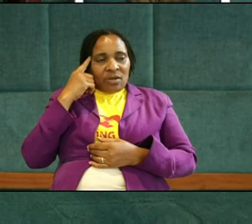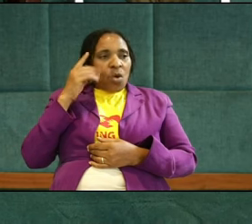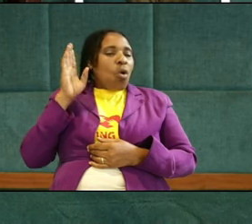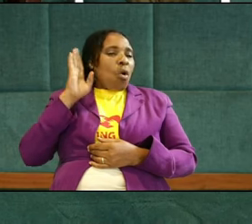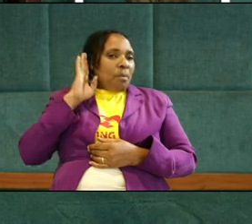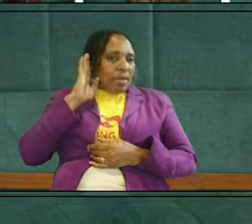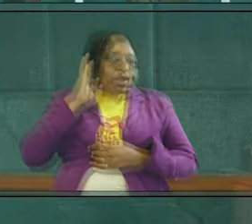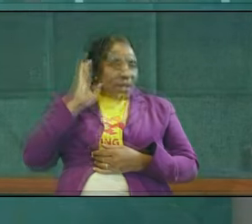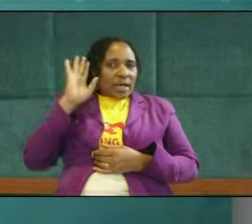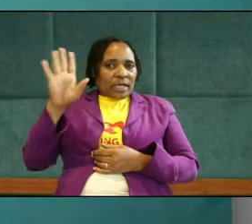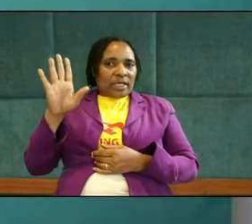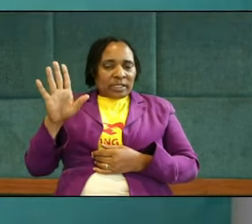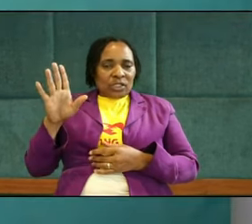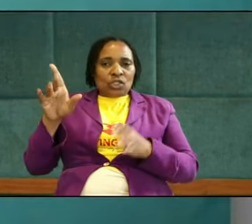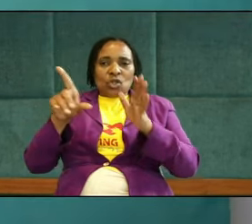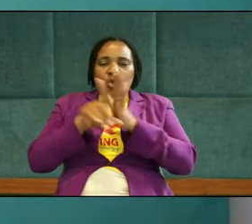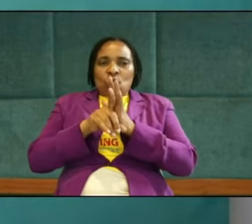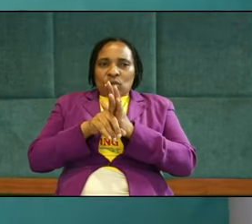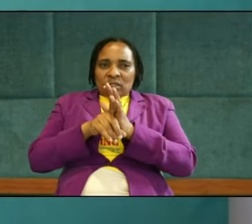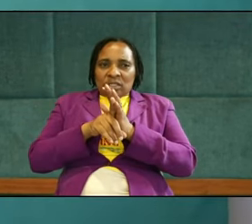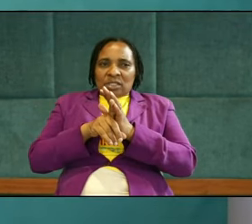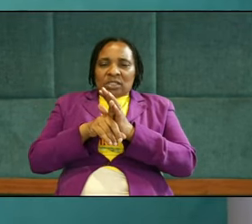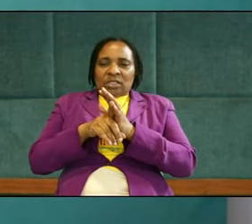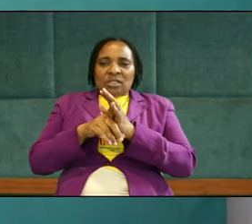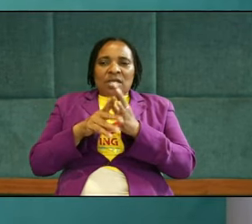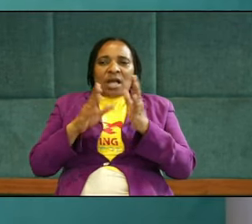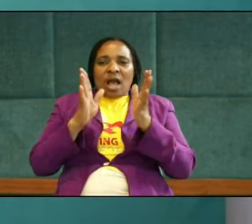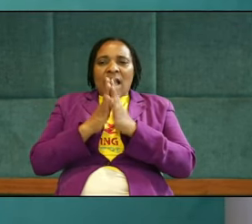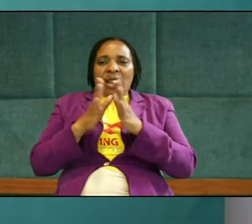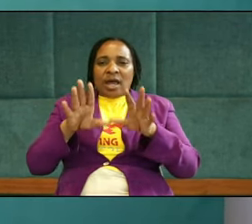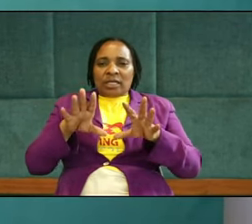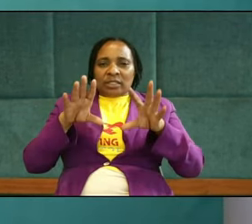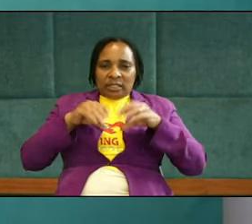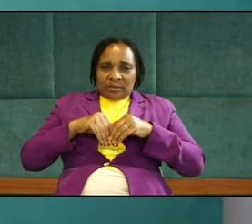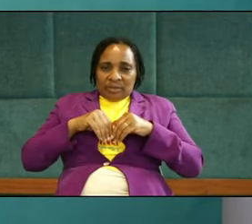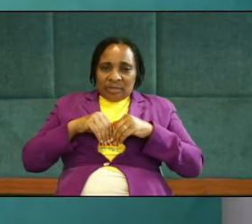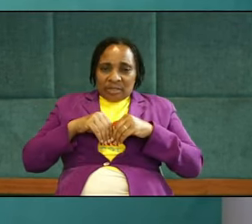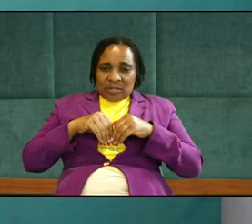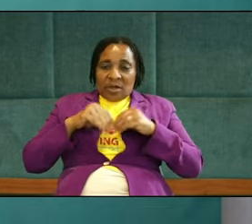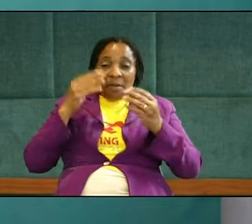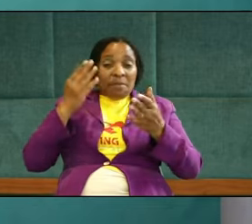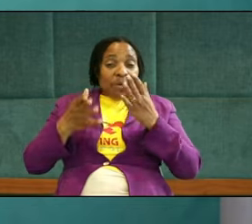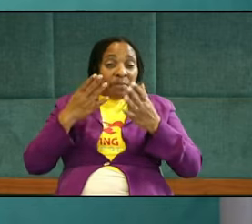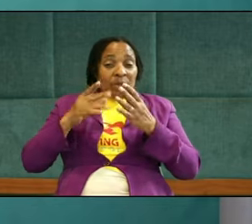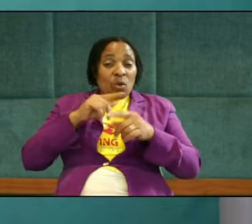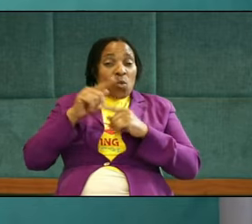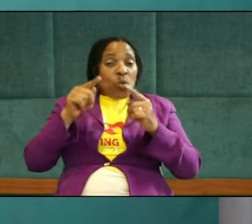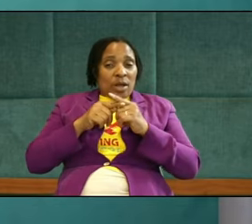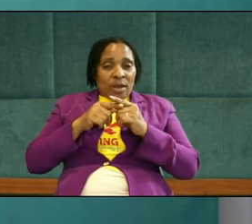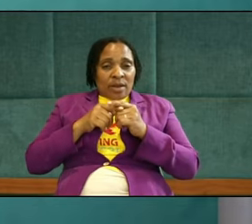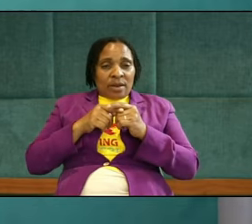obeying his laws and accepting that maybe